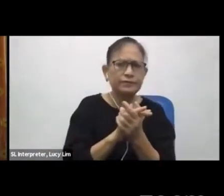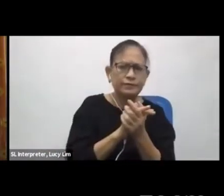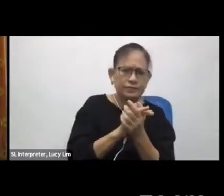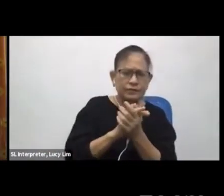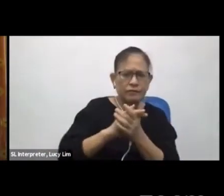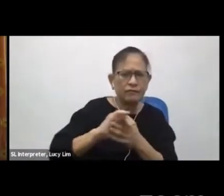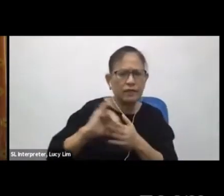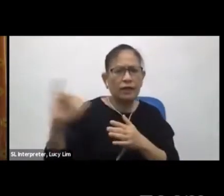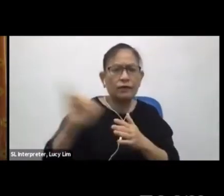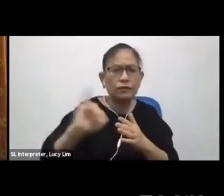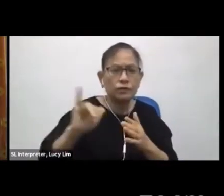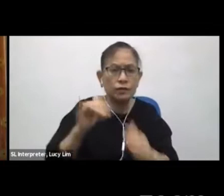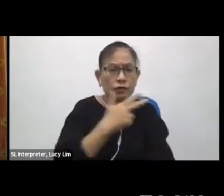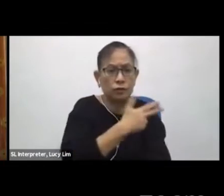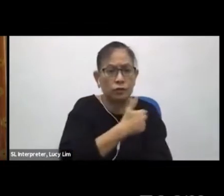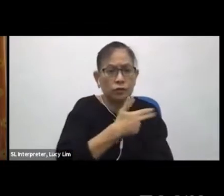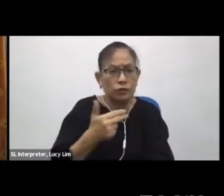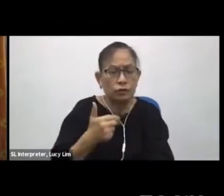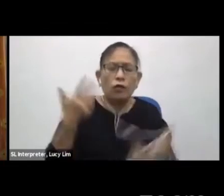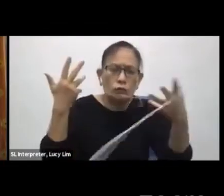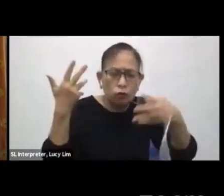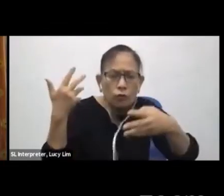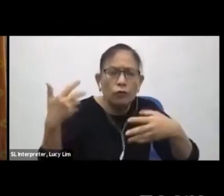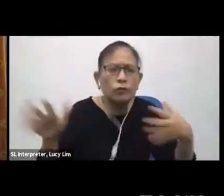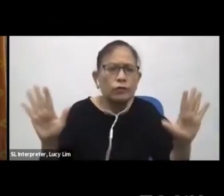also in Indonesia, we have already